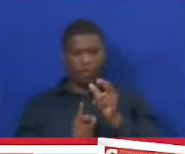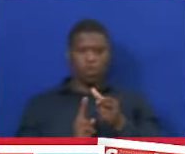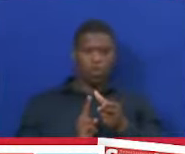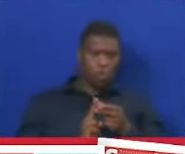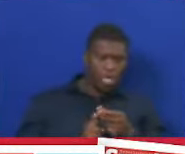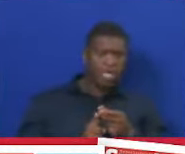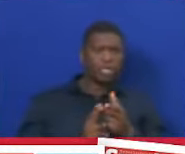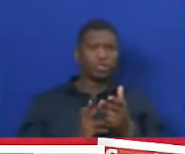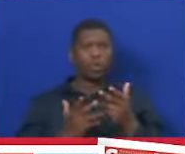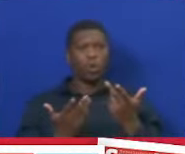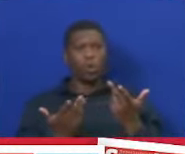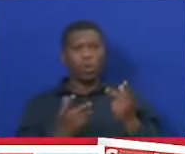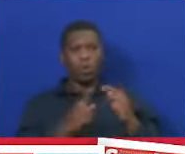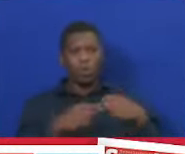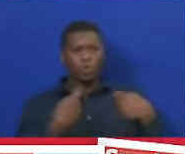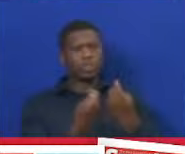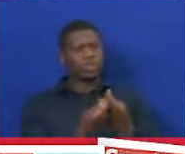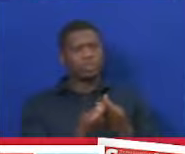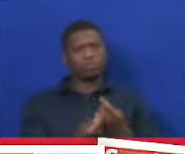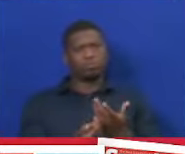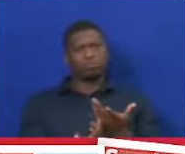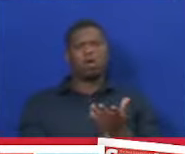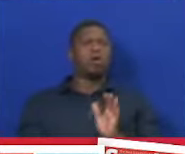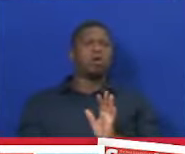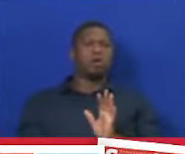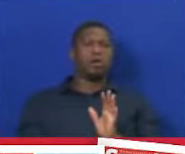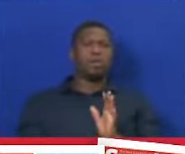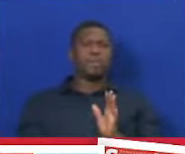Commissioners. When I say combat members, I'm referring